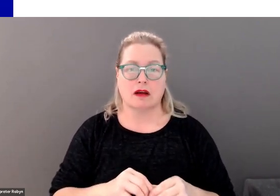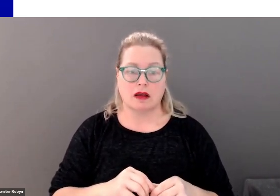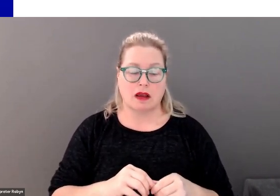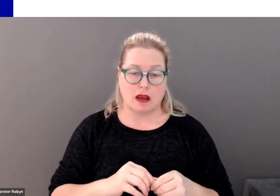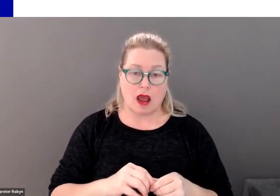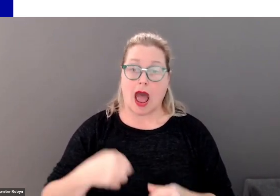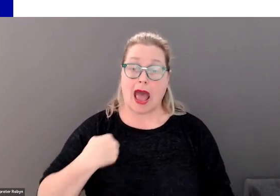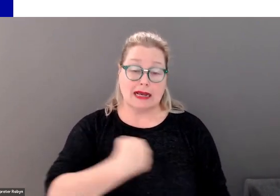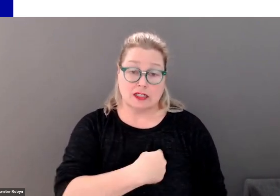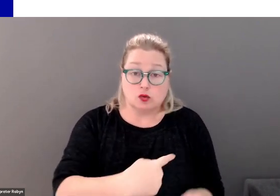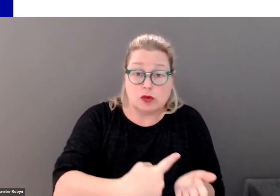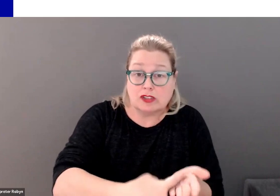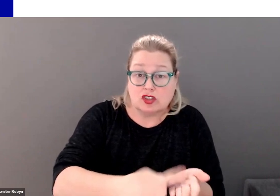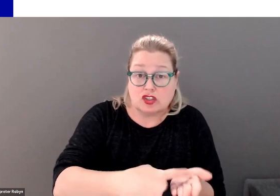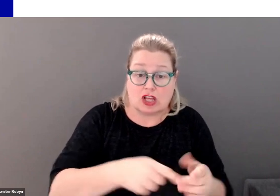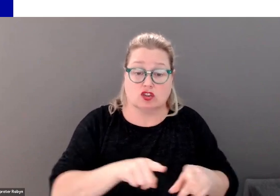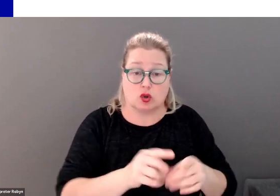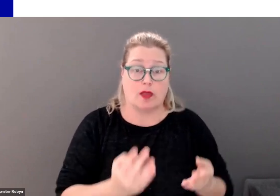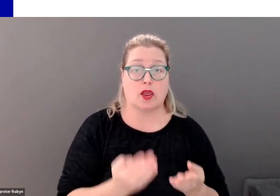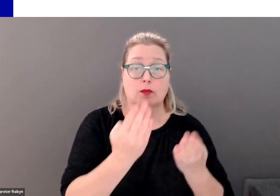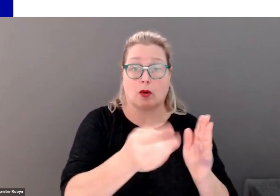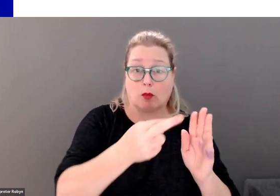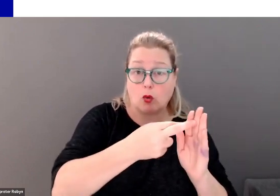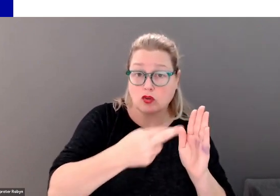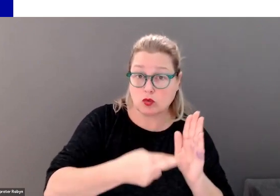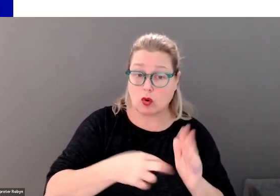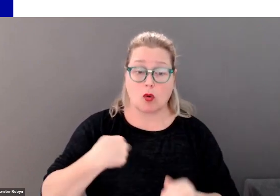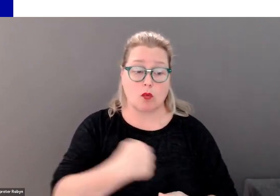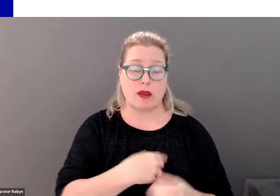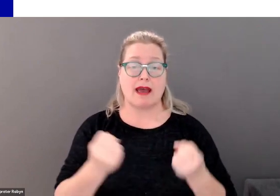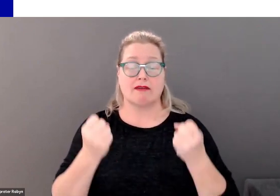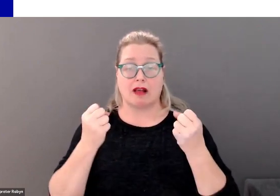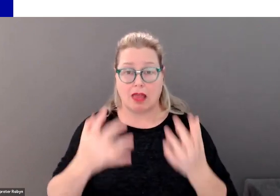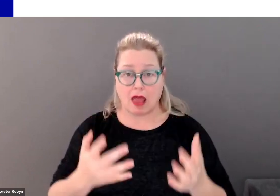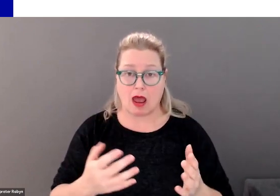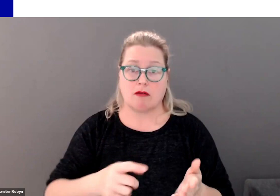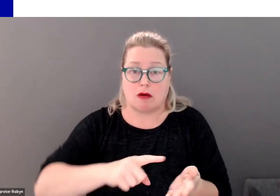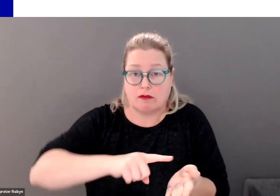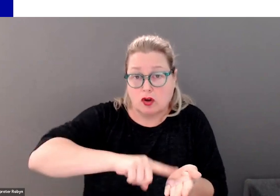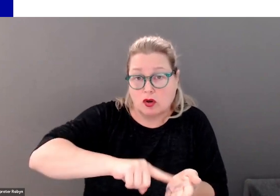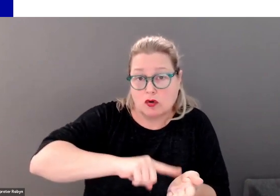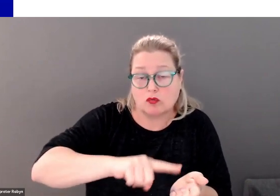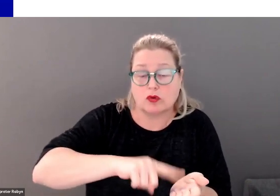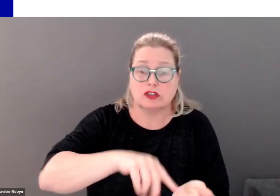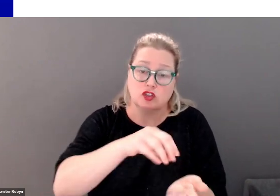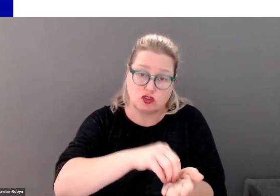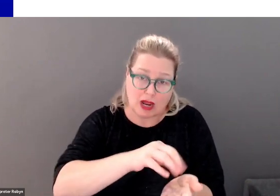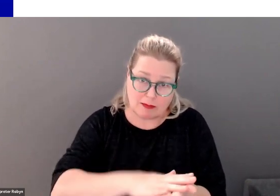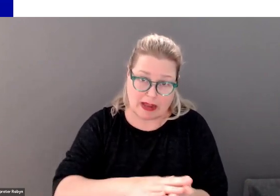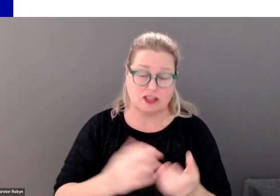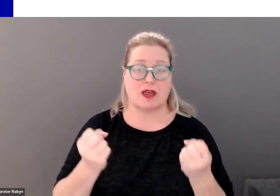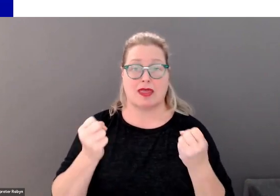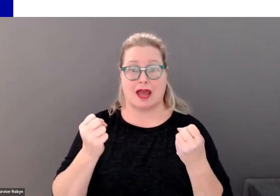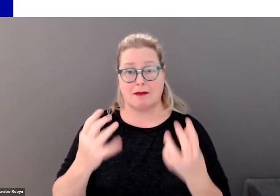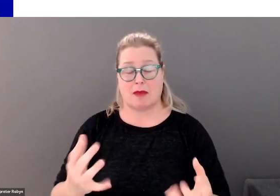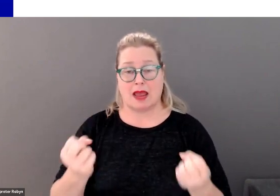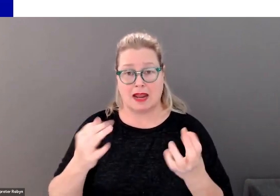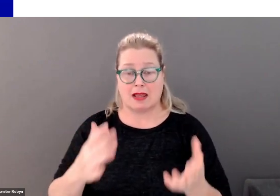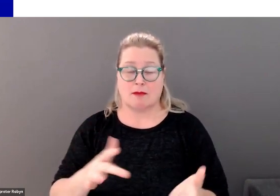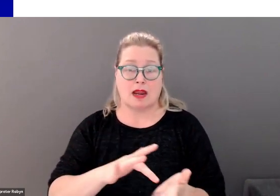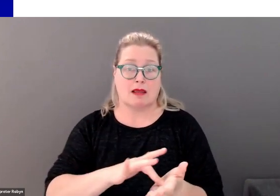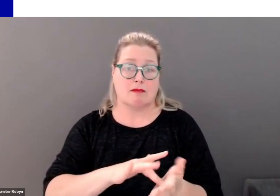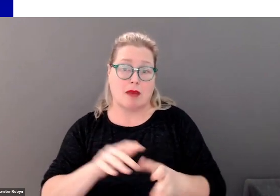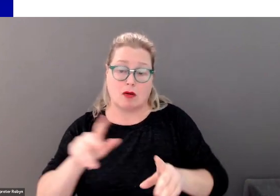proposed rule, there's also significant research documenting discrimination and bias by medical personnel on the basis of